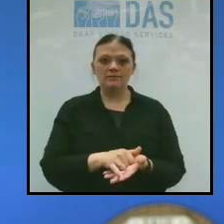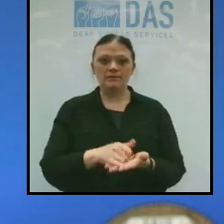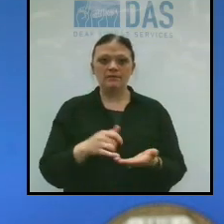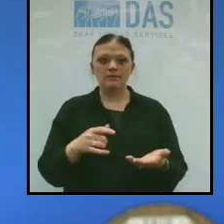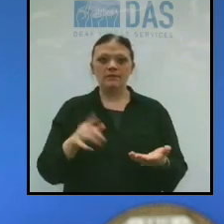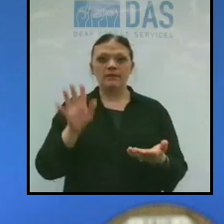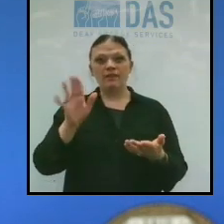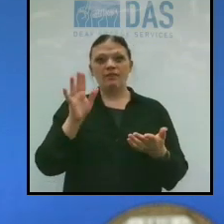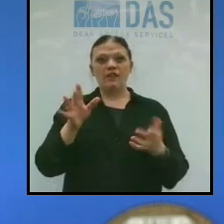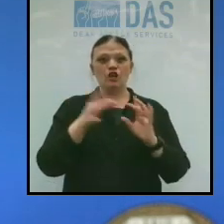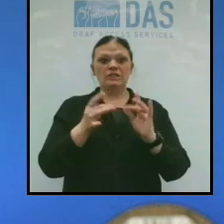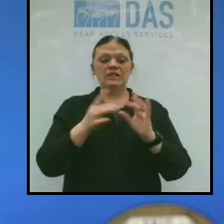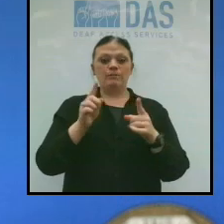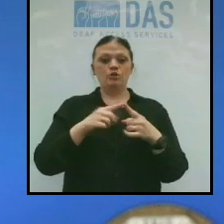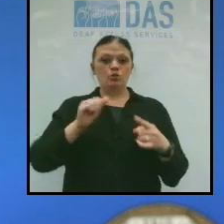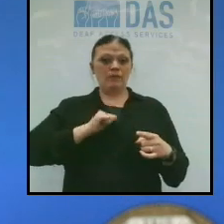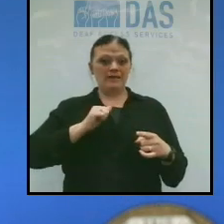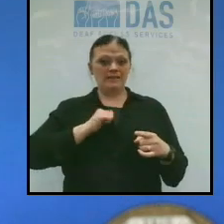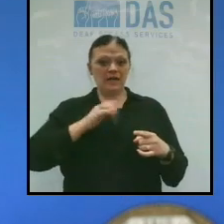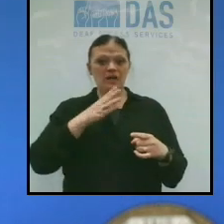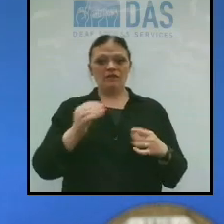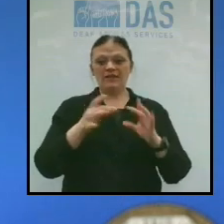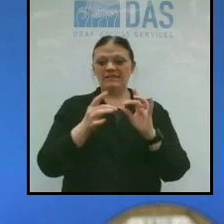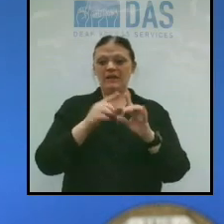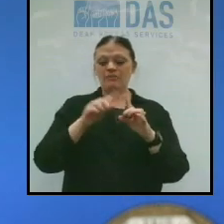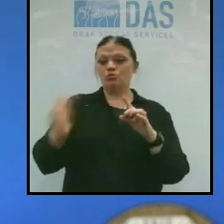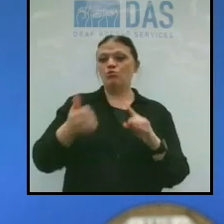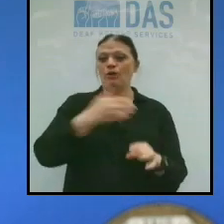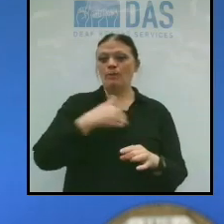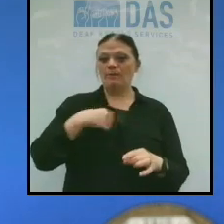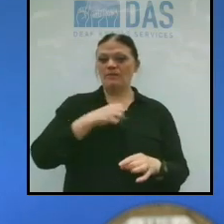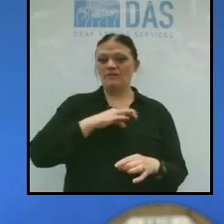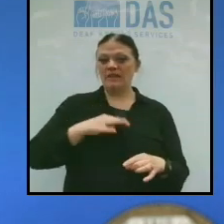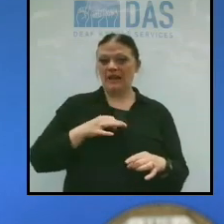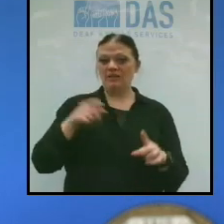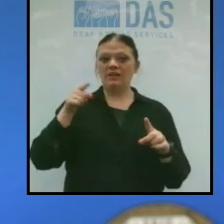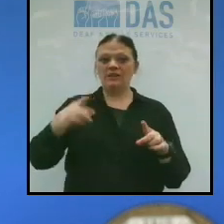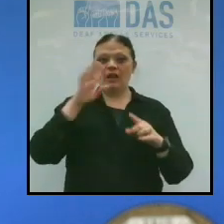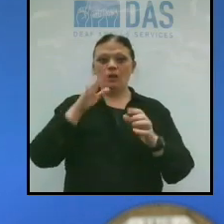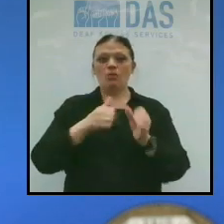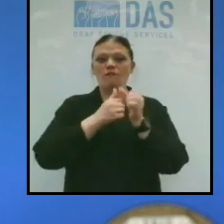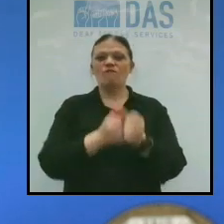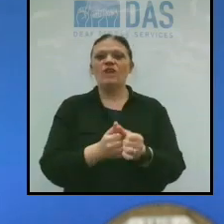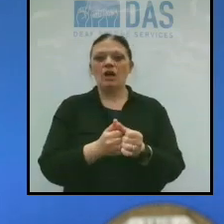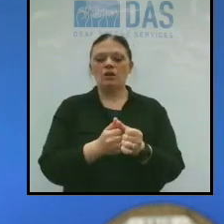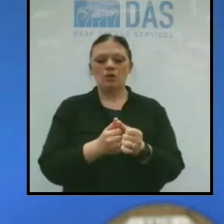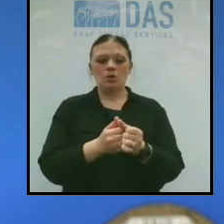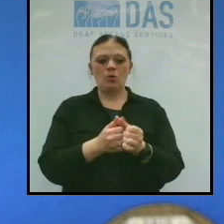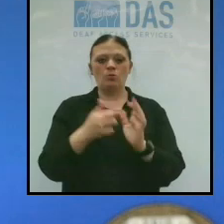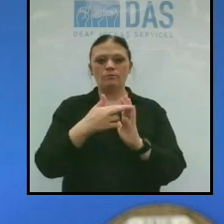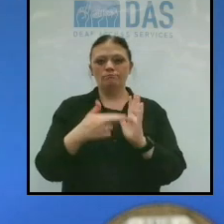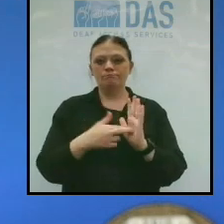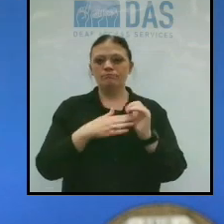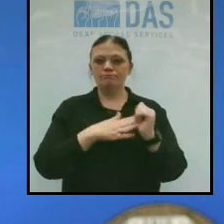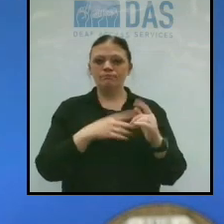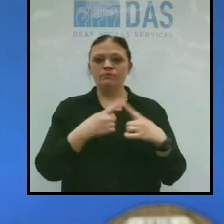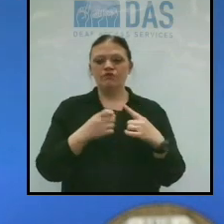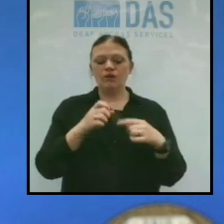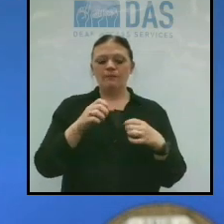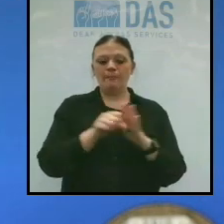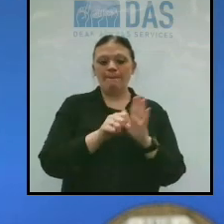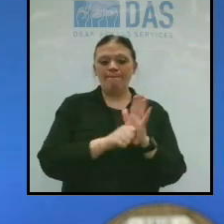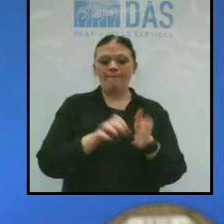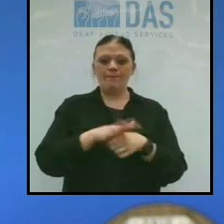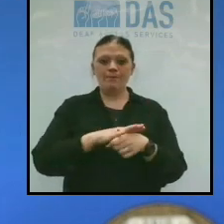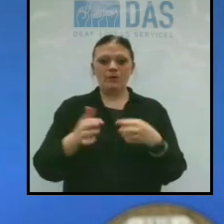their statement to myself, as well as their statement to other members of our staff, is they're going to follow the guide from state and local